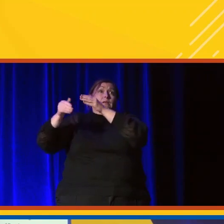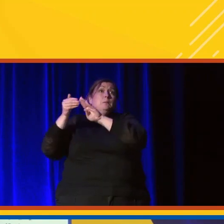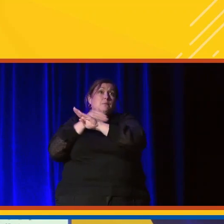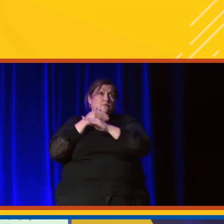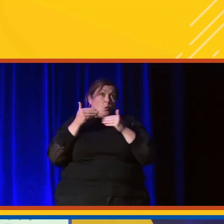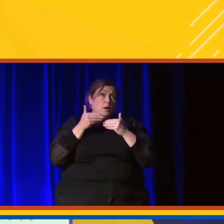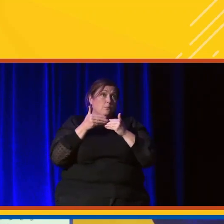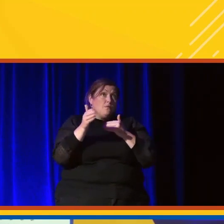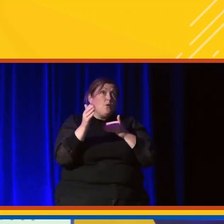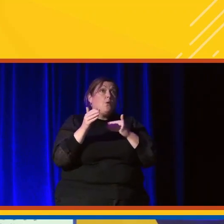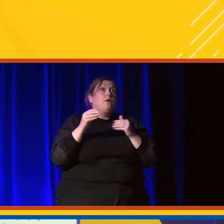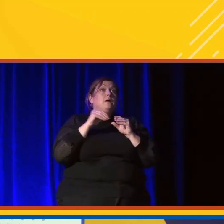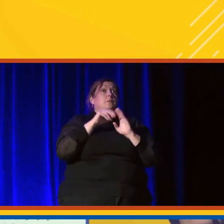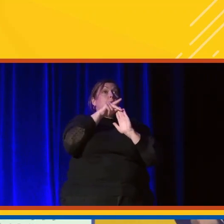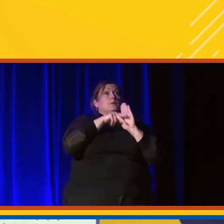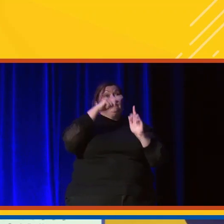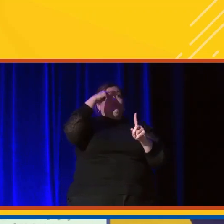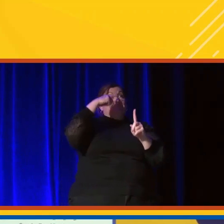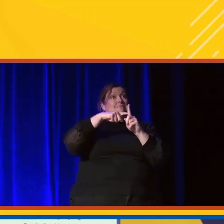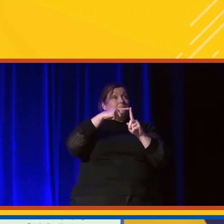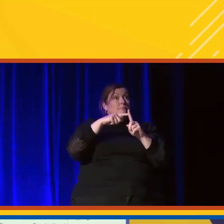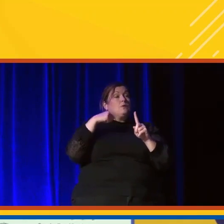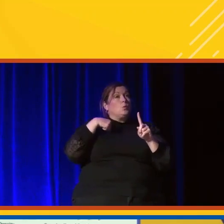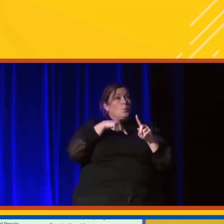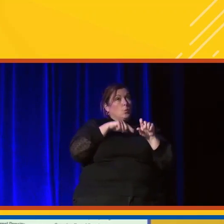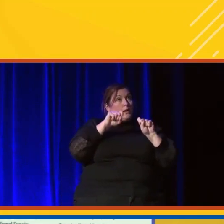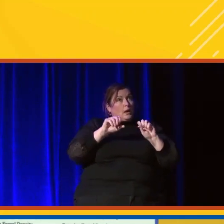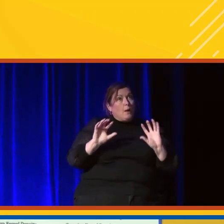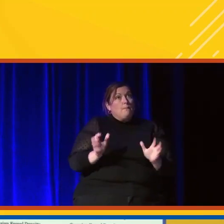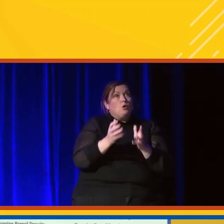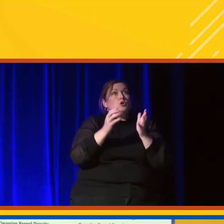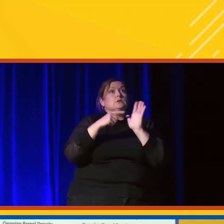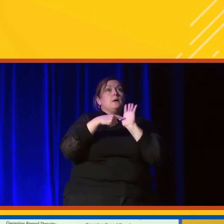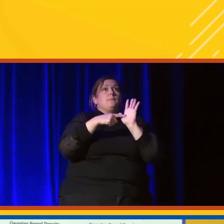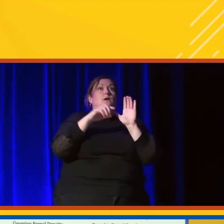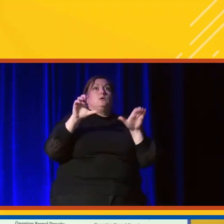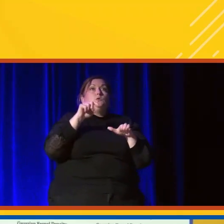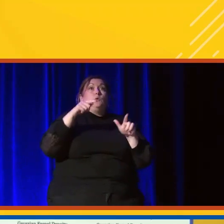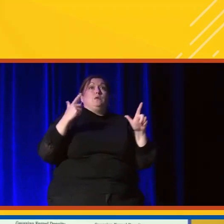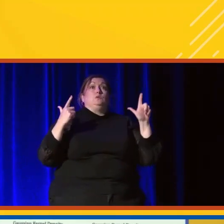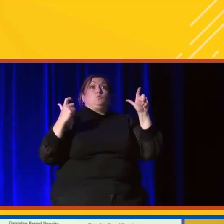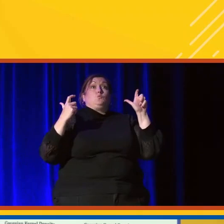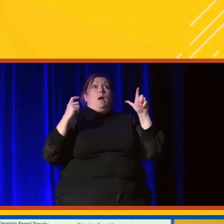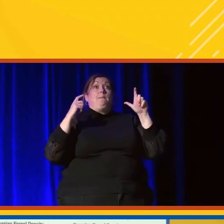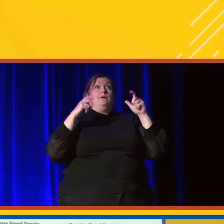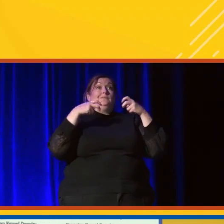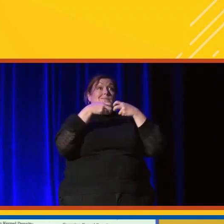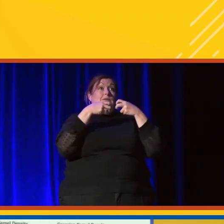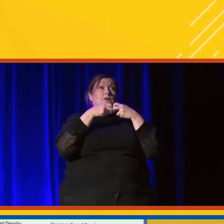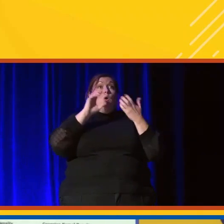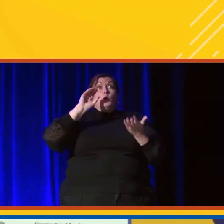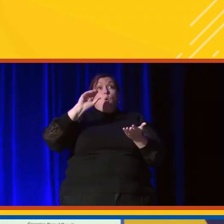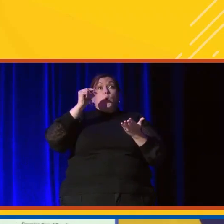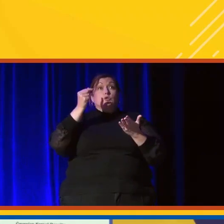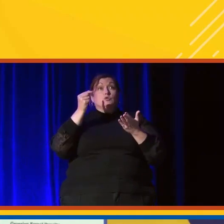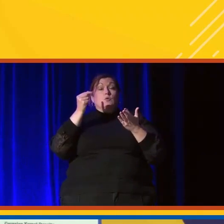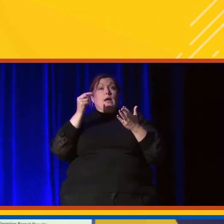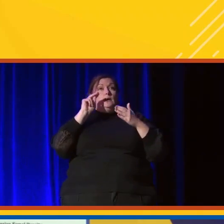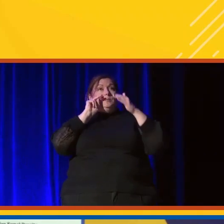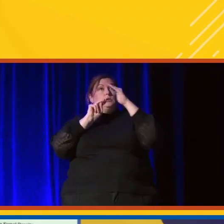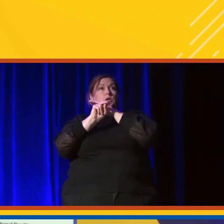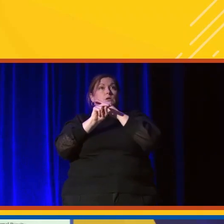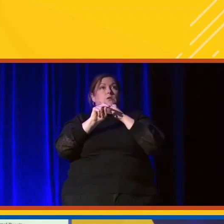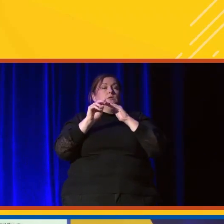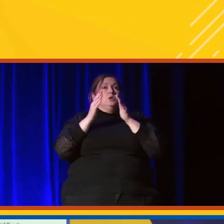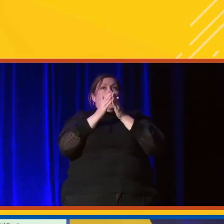in principle, we are optimistic that we will be able to push models that can do these rapid electronically coarse-grained predictions across a